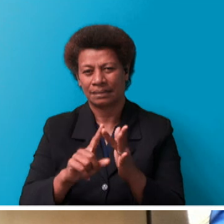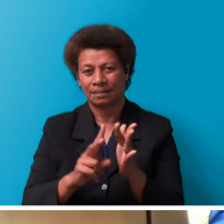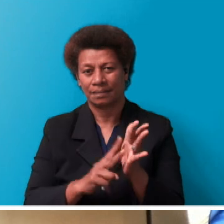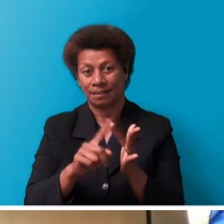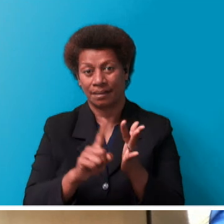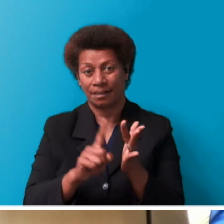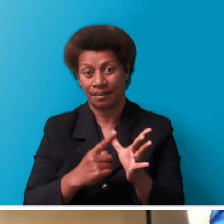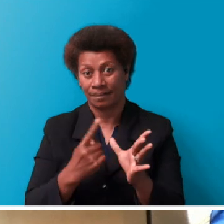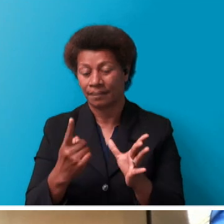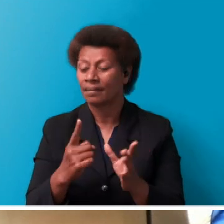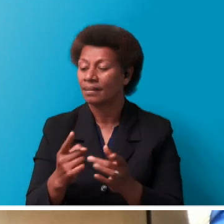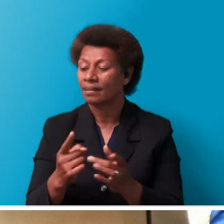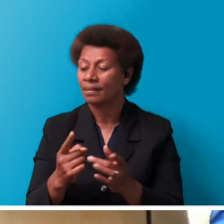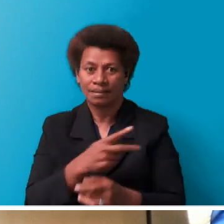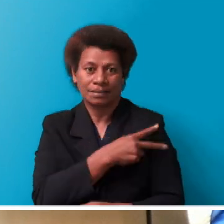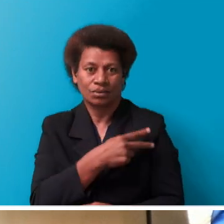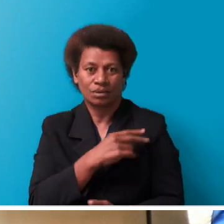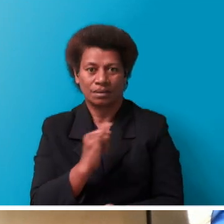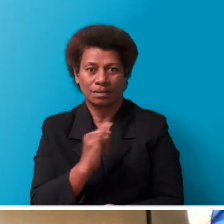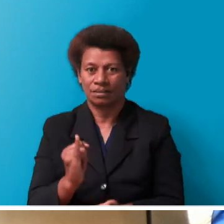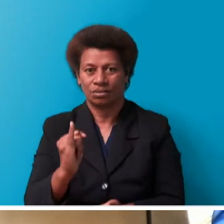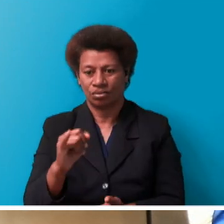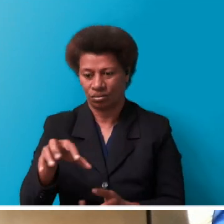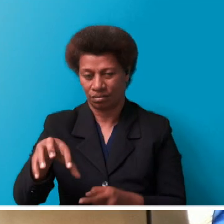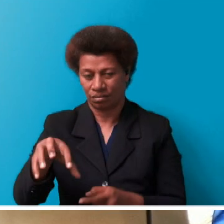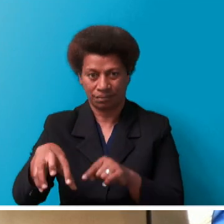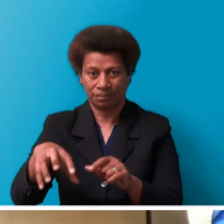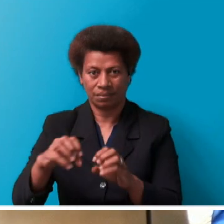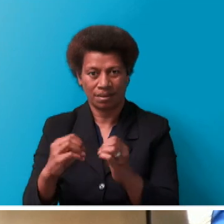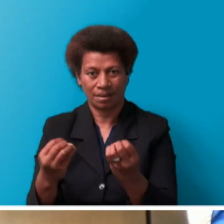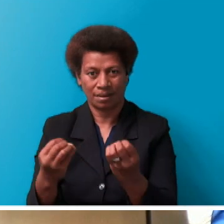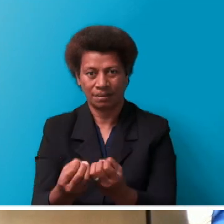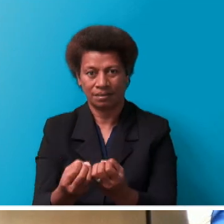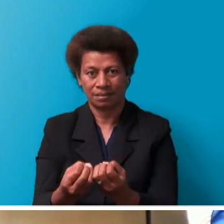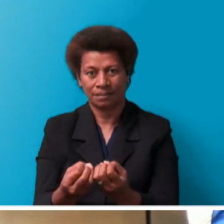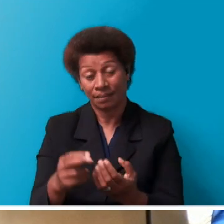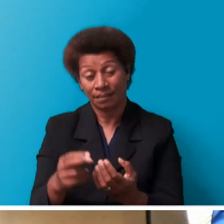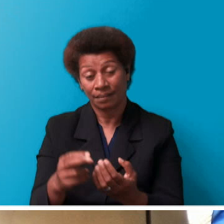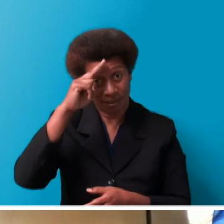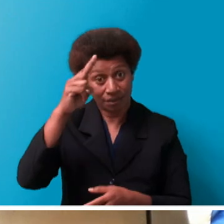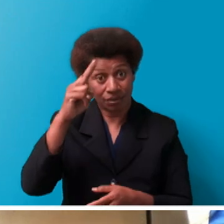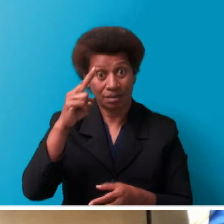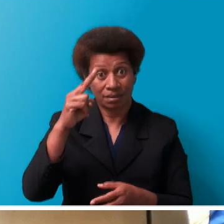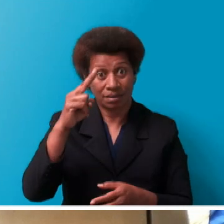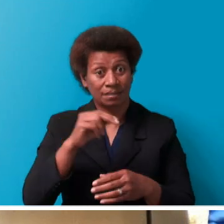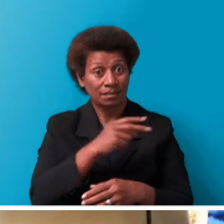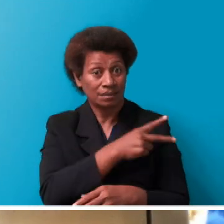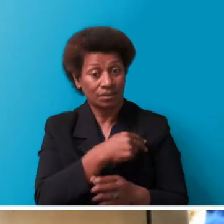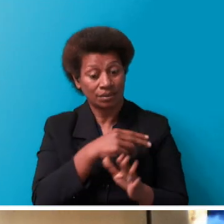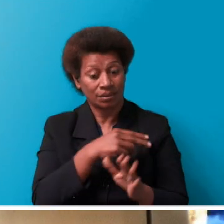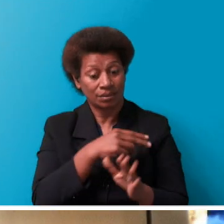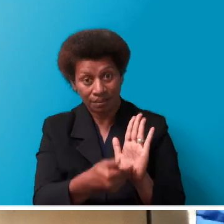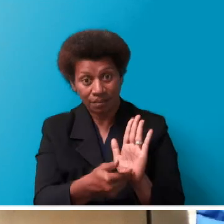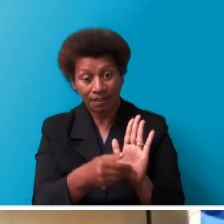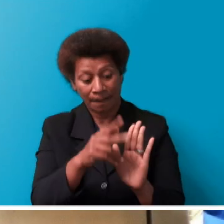institutions. The NSDR sets the long-term vision for national security and is already shaping our